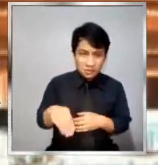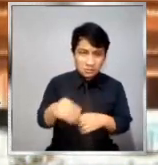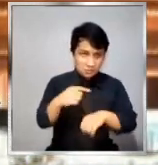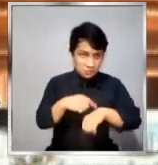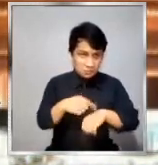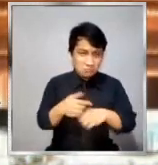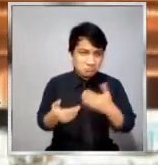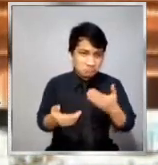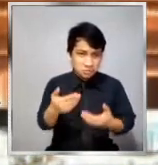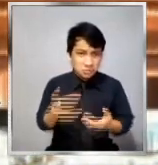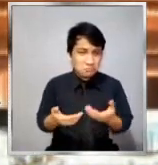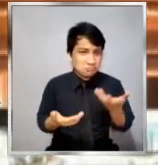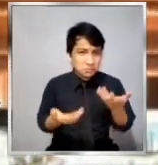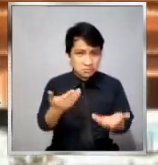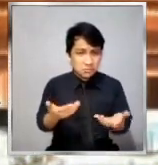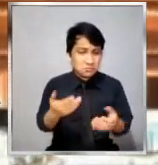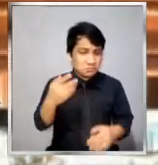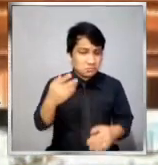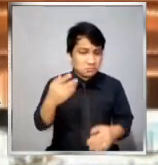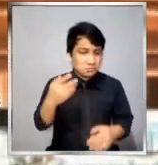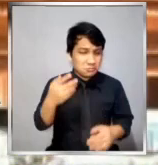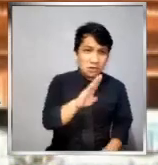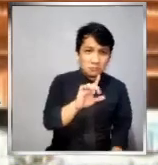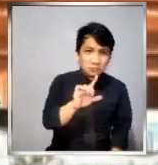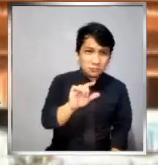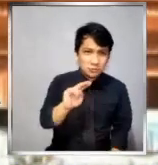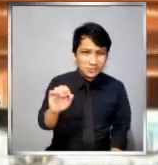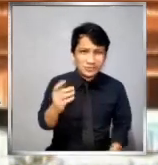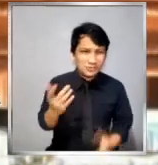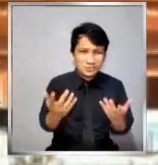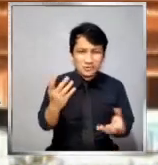the Bulletin, and so forth and so on.